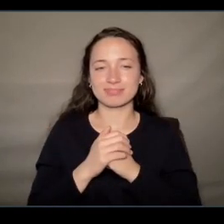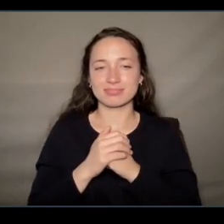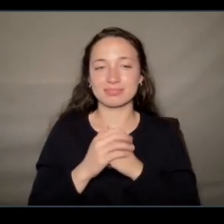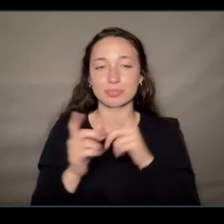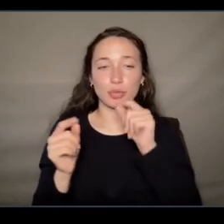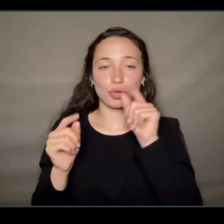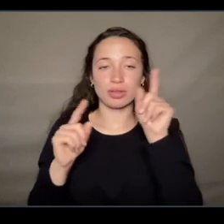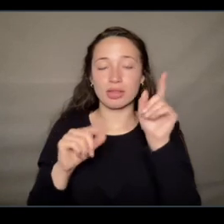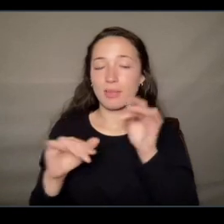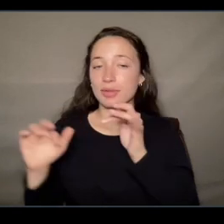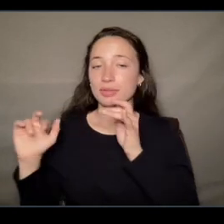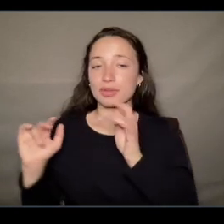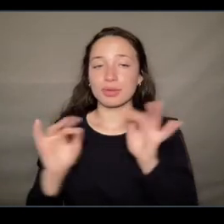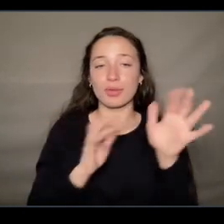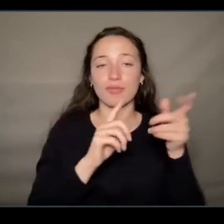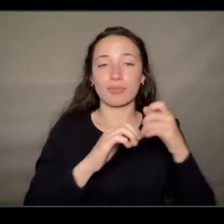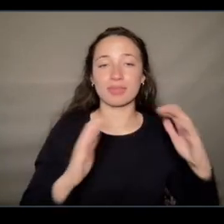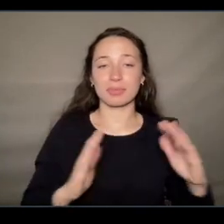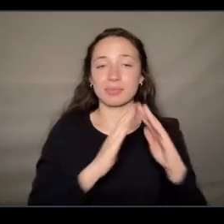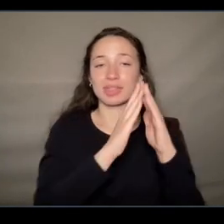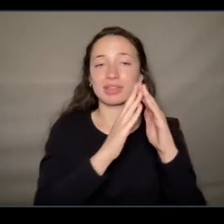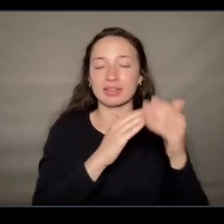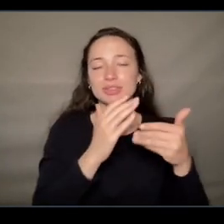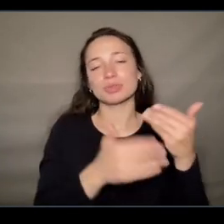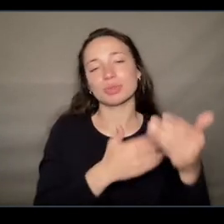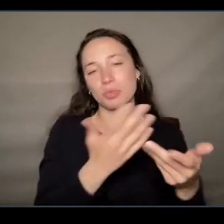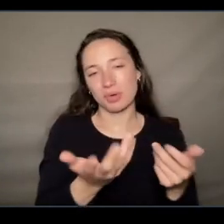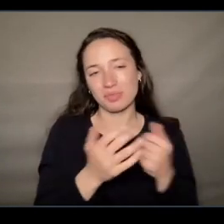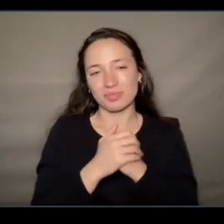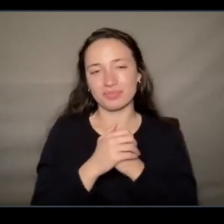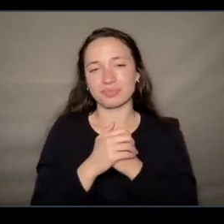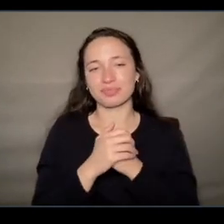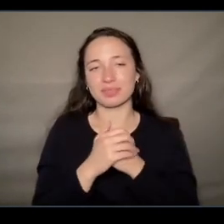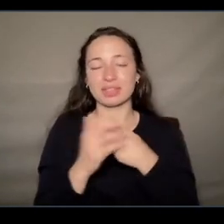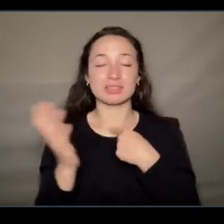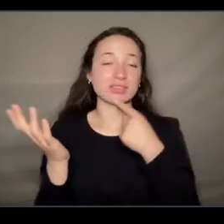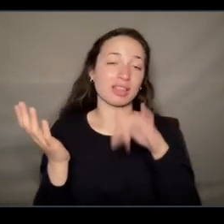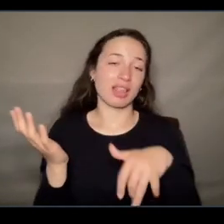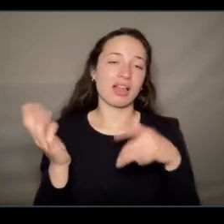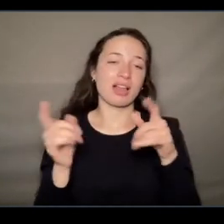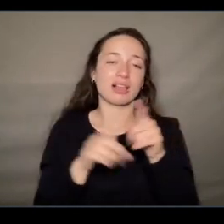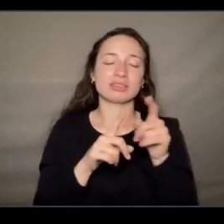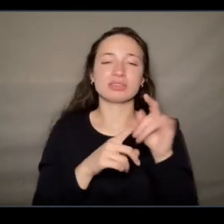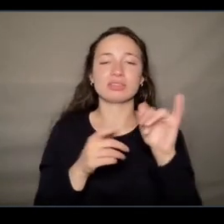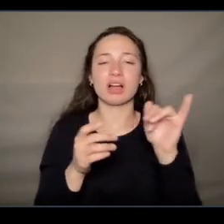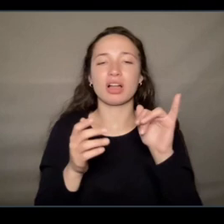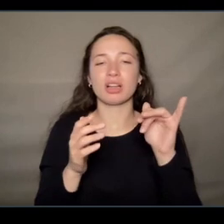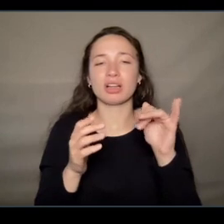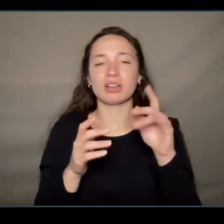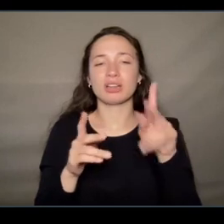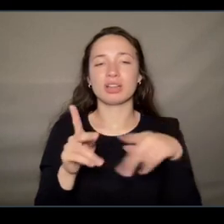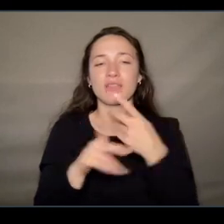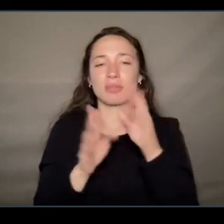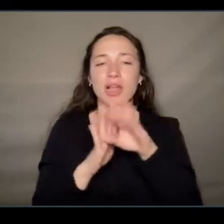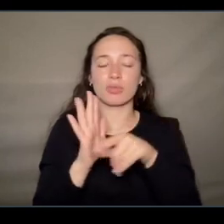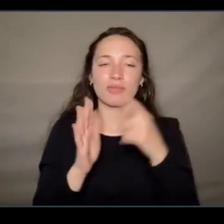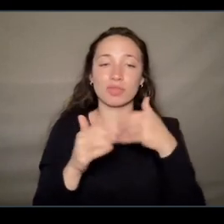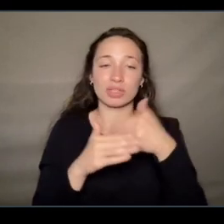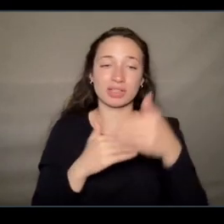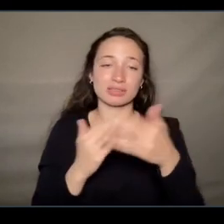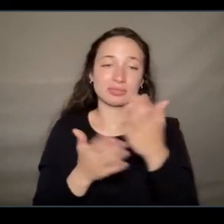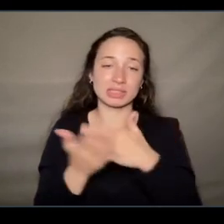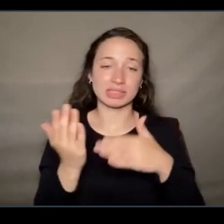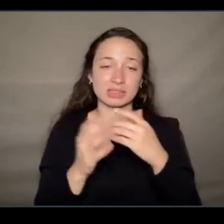as the birds come and go from the peak and so on. And I just say that as a kind of background to this next